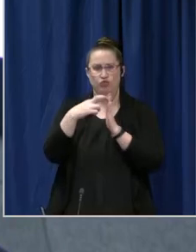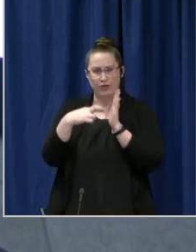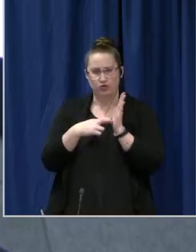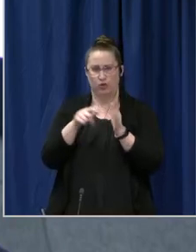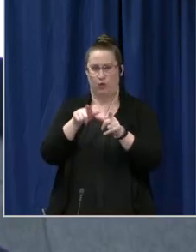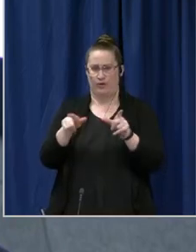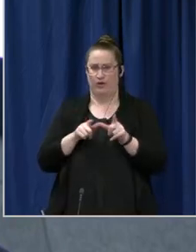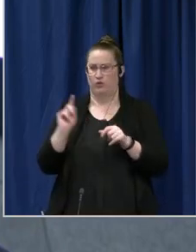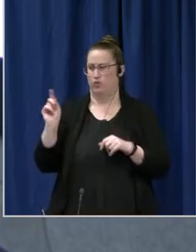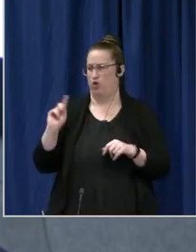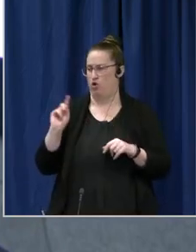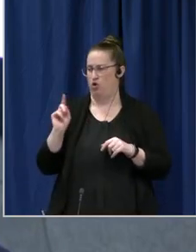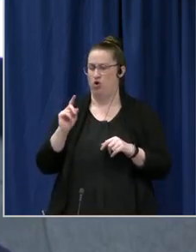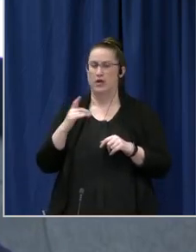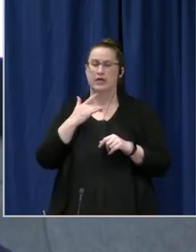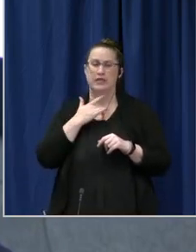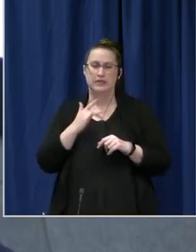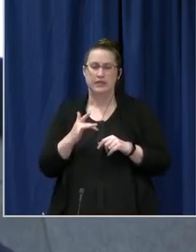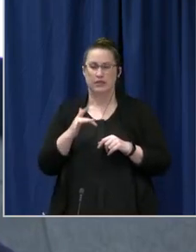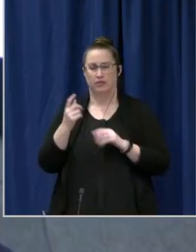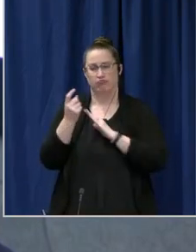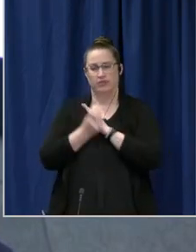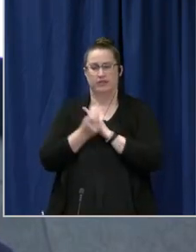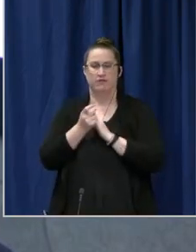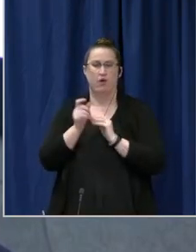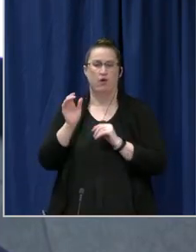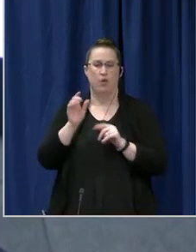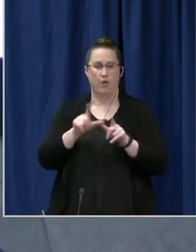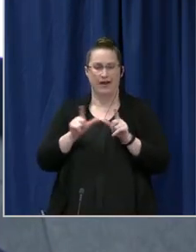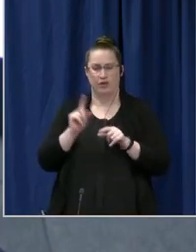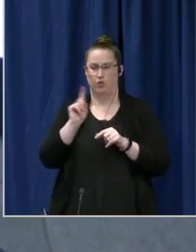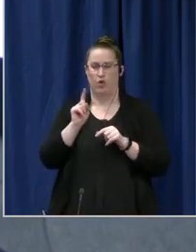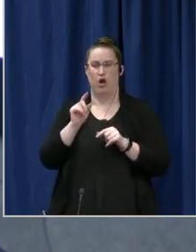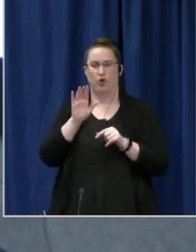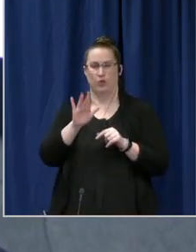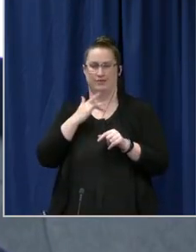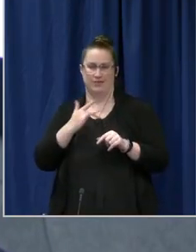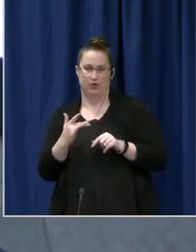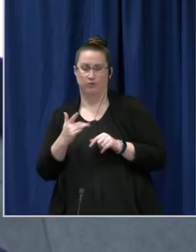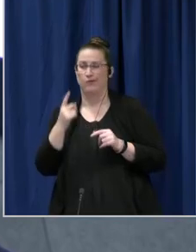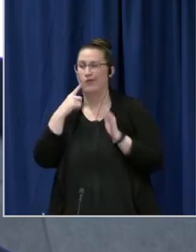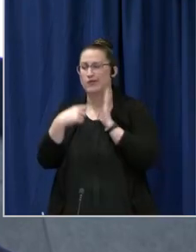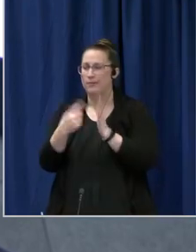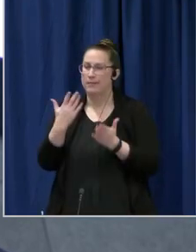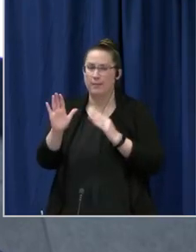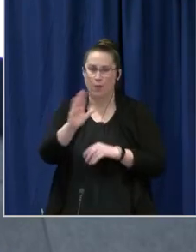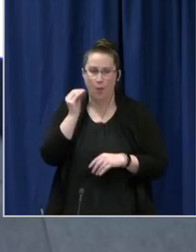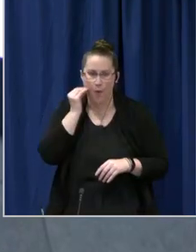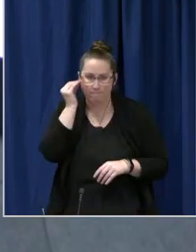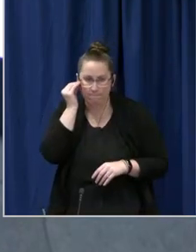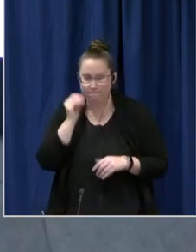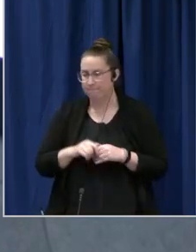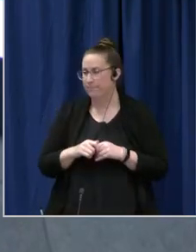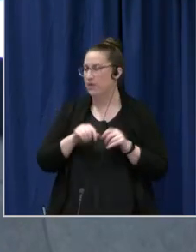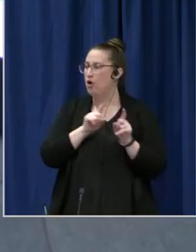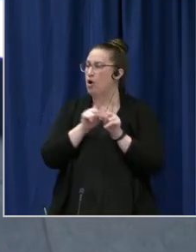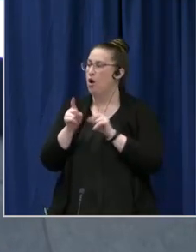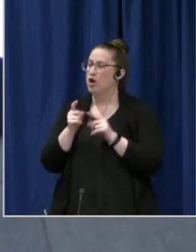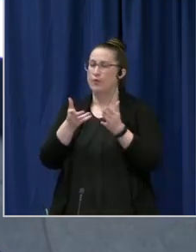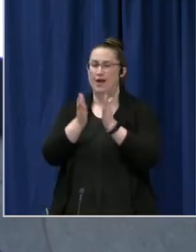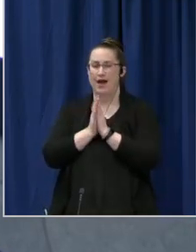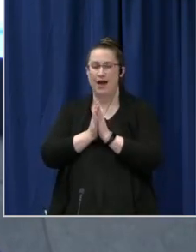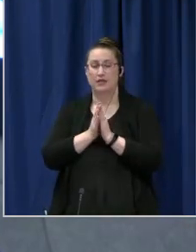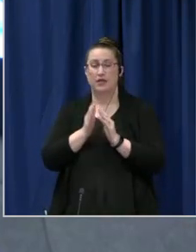location, which is typically the default location where you can be found, for example, at home. They will also ask for your